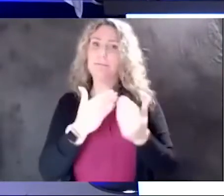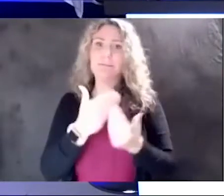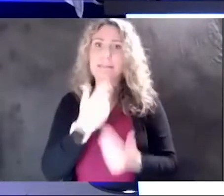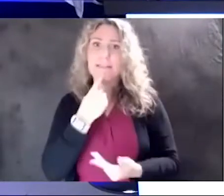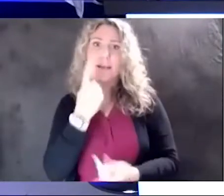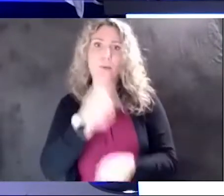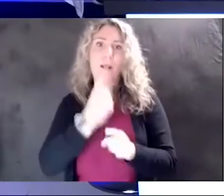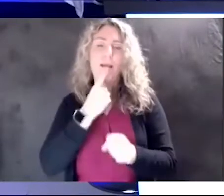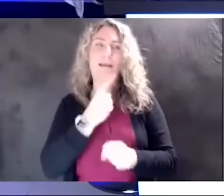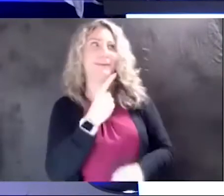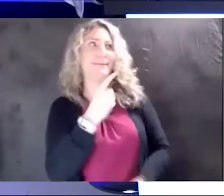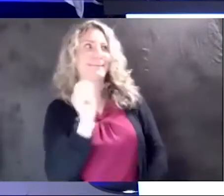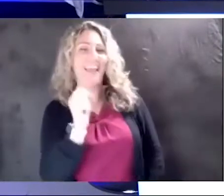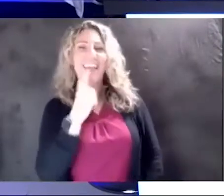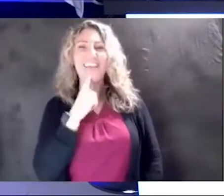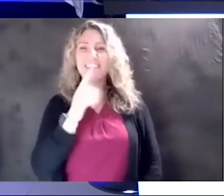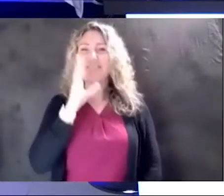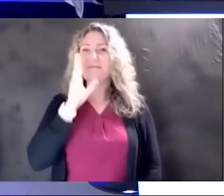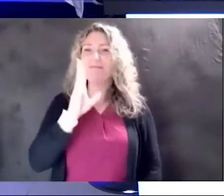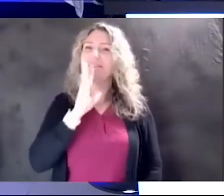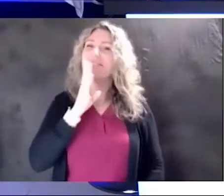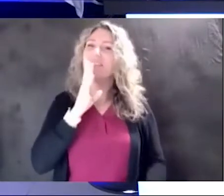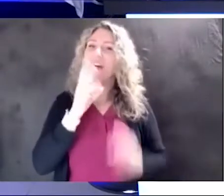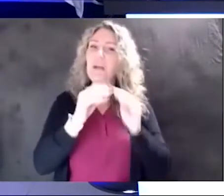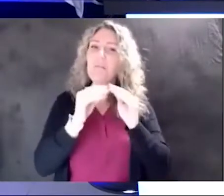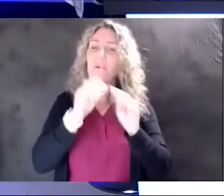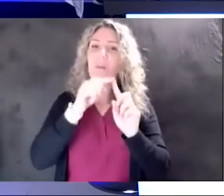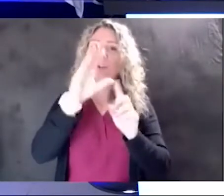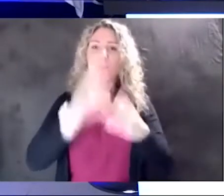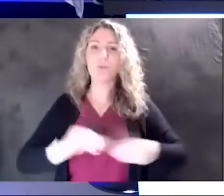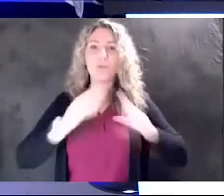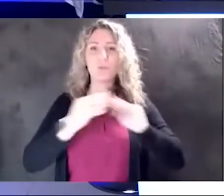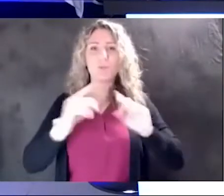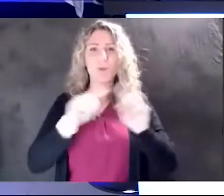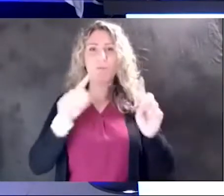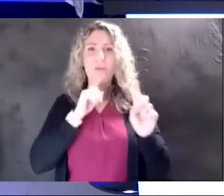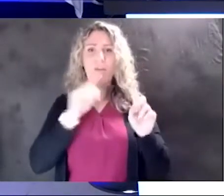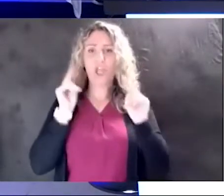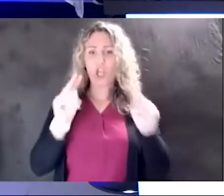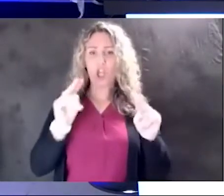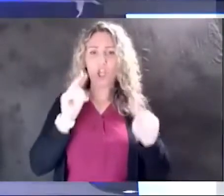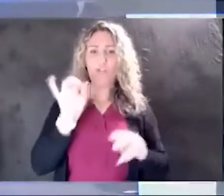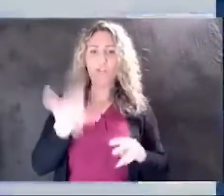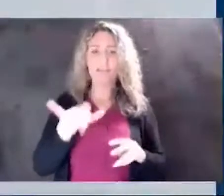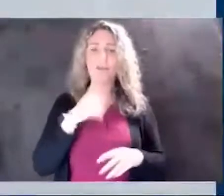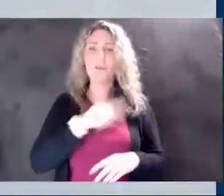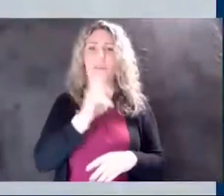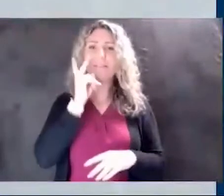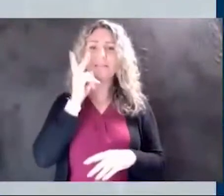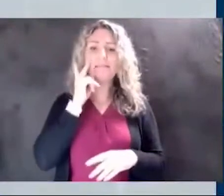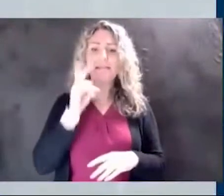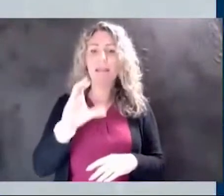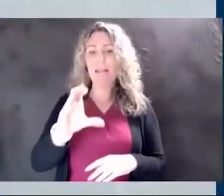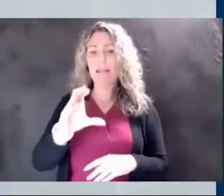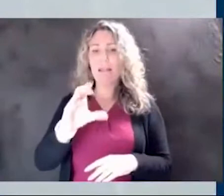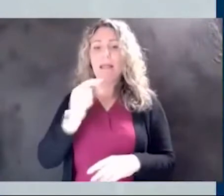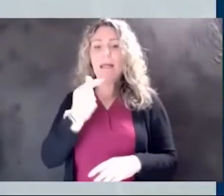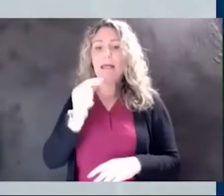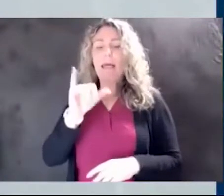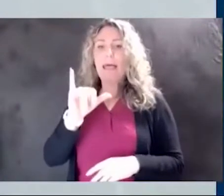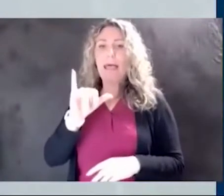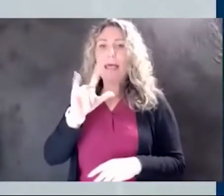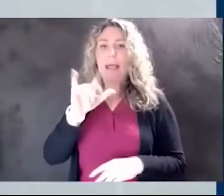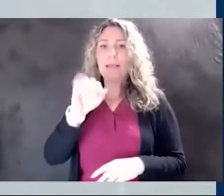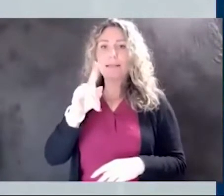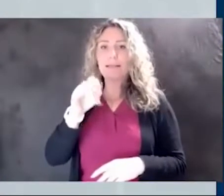Okay, so Brian, we're going to talk a little bit more about your story, but I want you to take a look at this because we see a lot of these, the glycemic graphic and this index